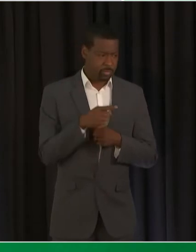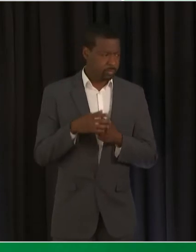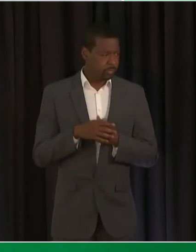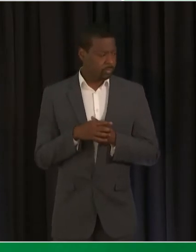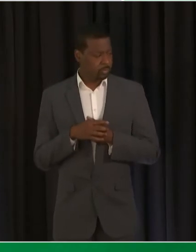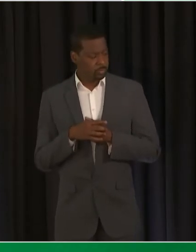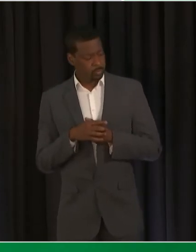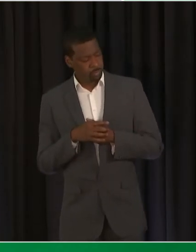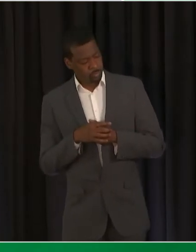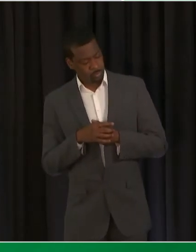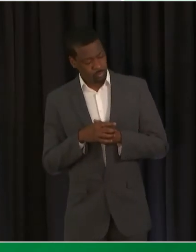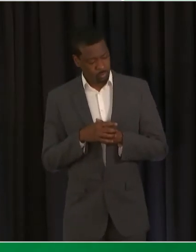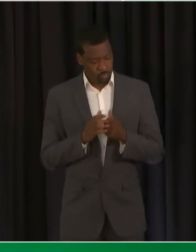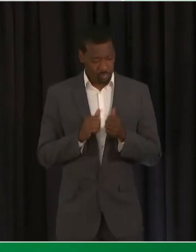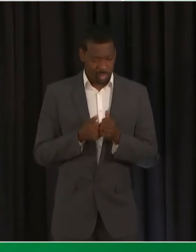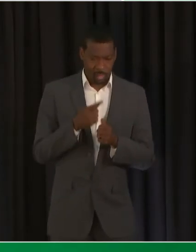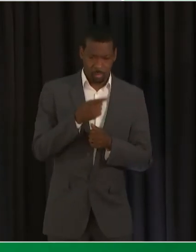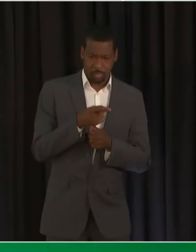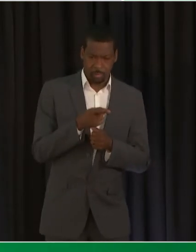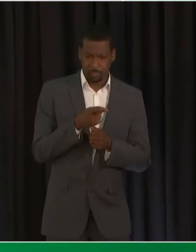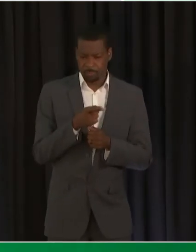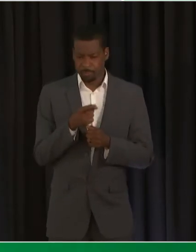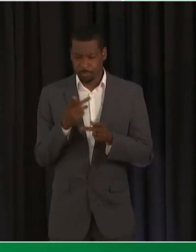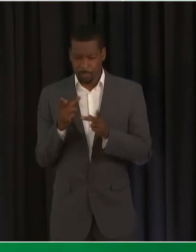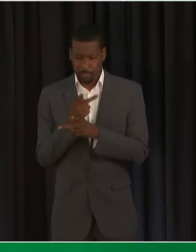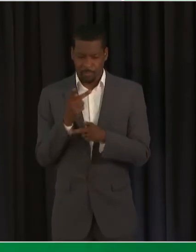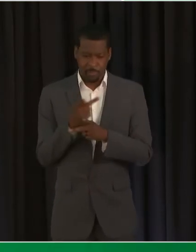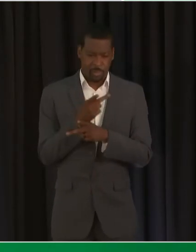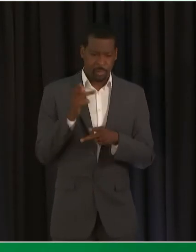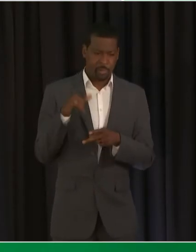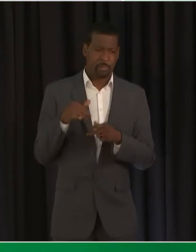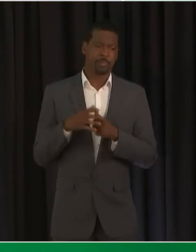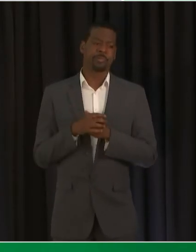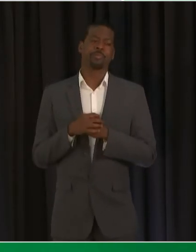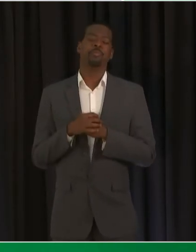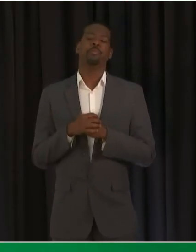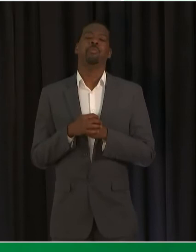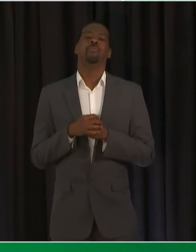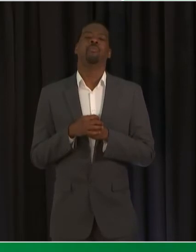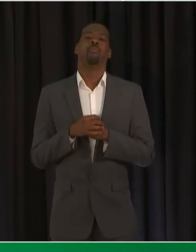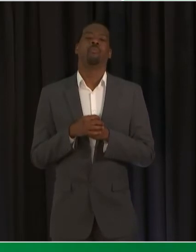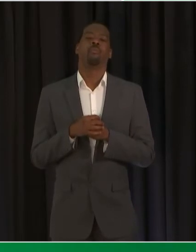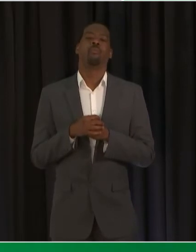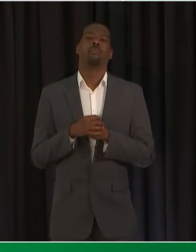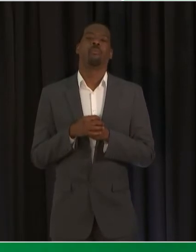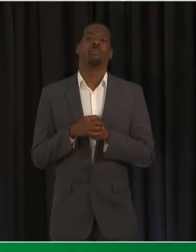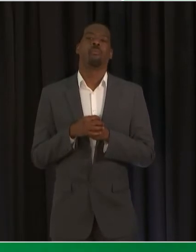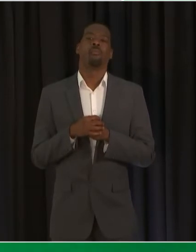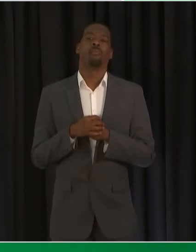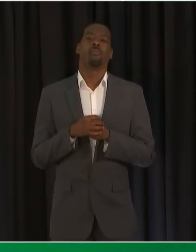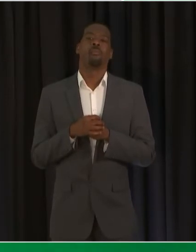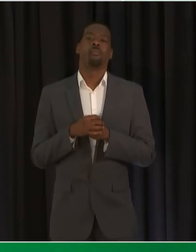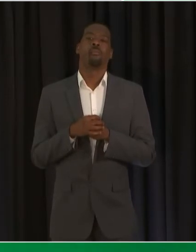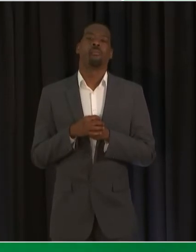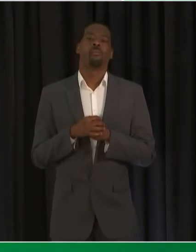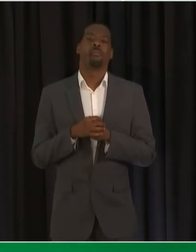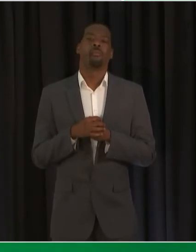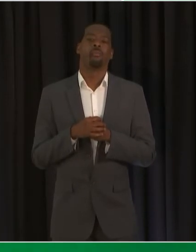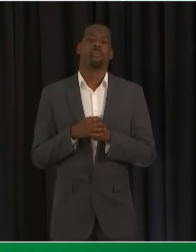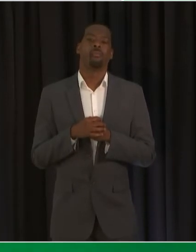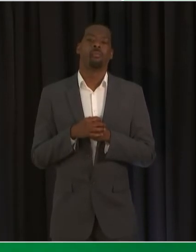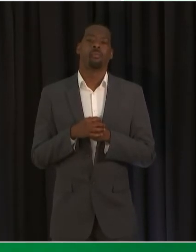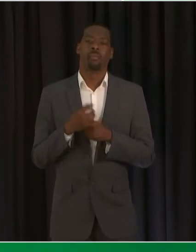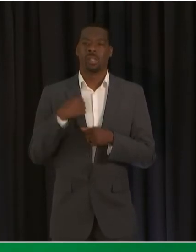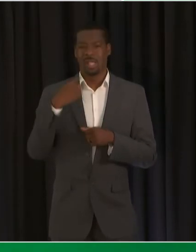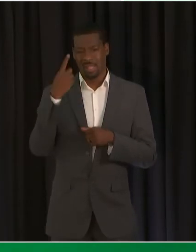you to apply for, and how have you sort of navigated that throughout the pandemic? Well, I